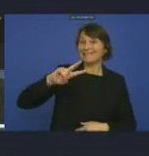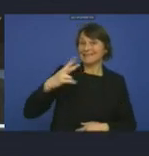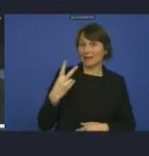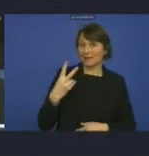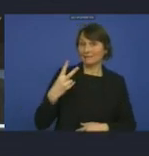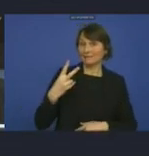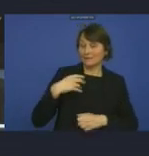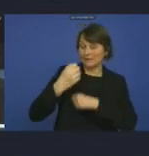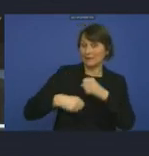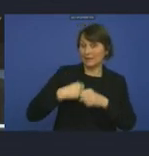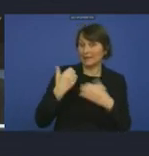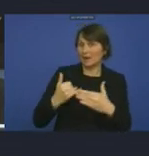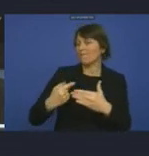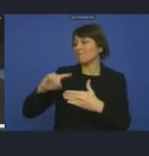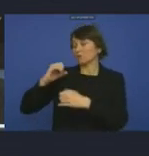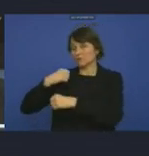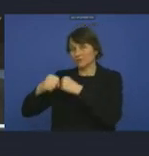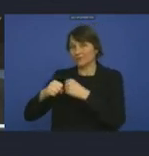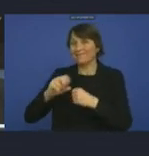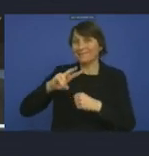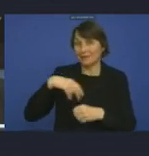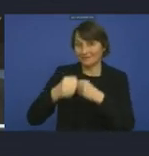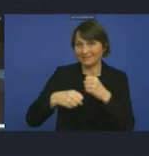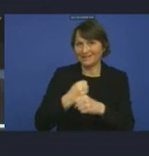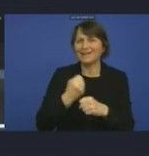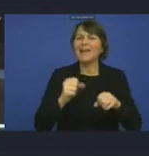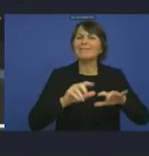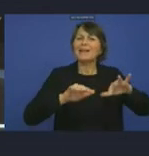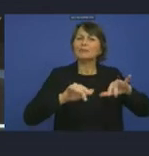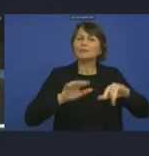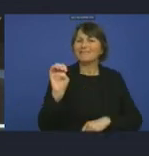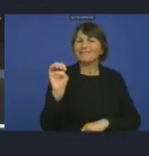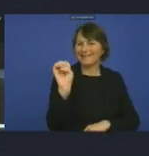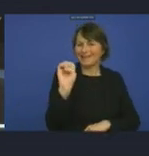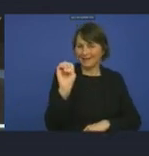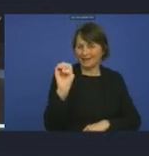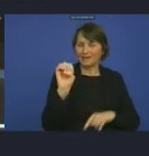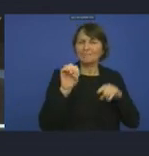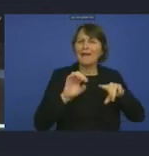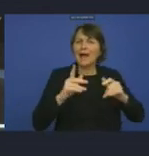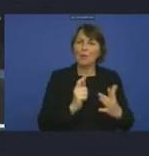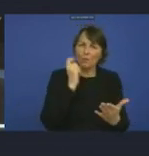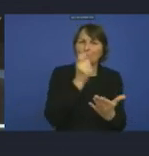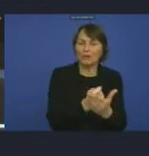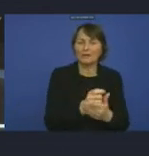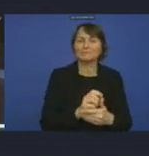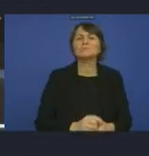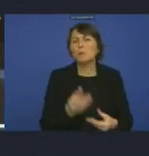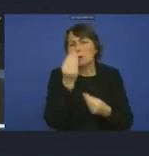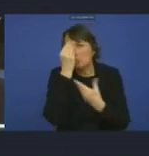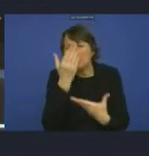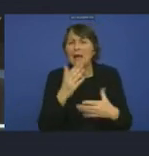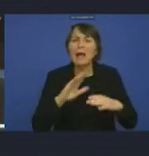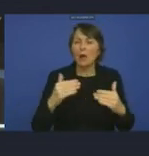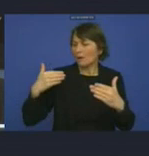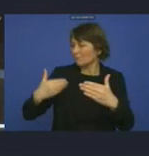I felt important to share some tips based on the most common errors made in 2021. As